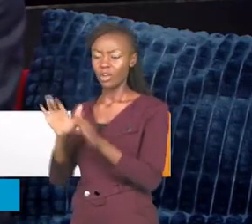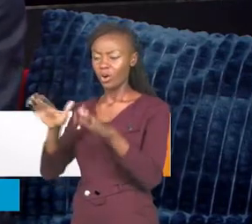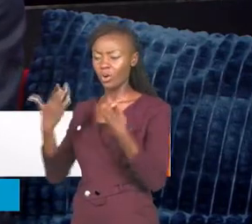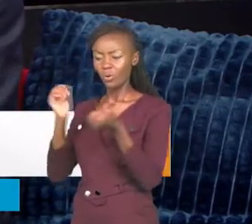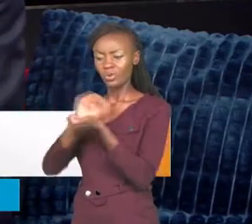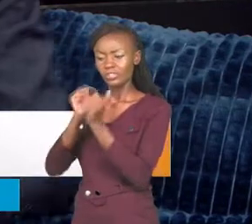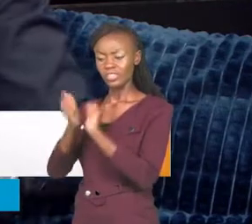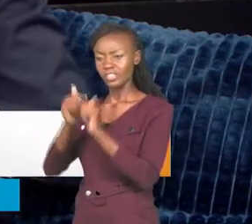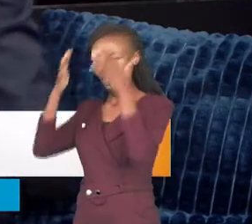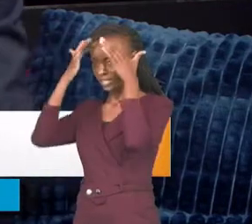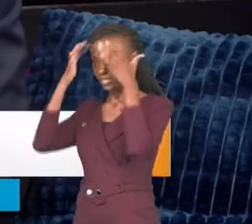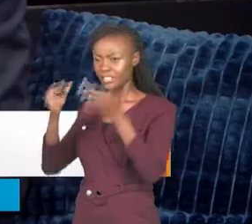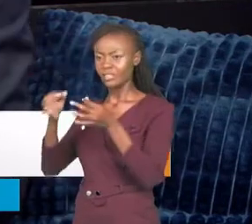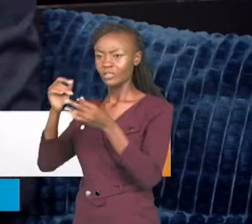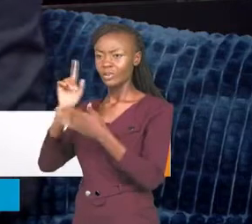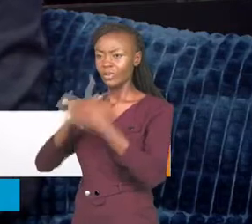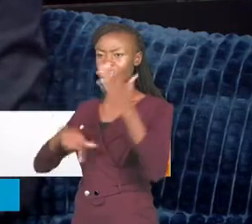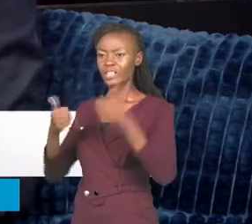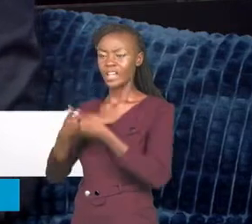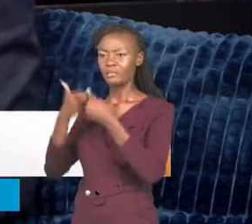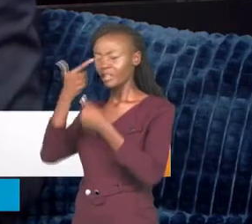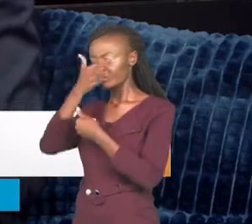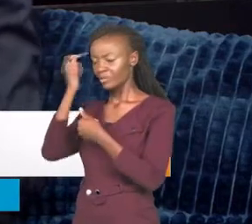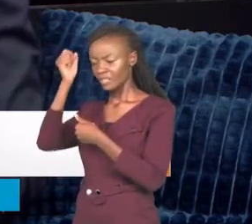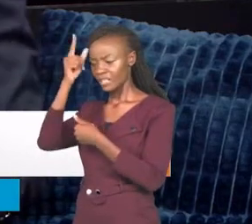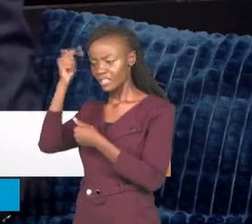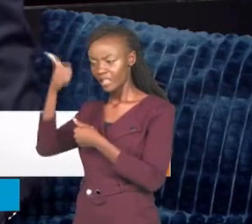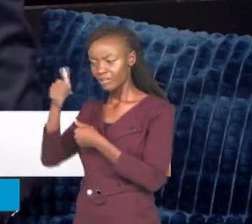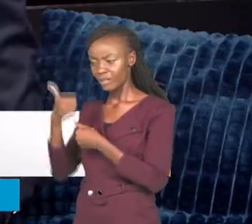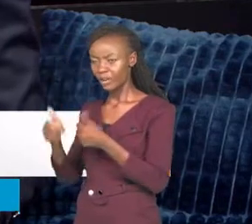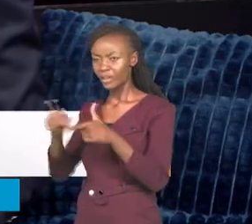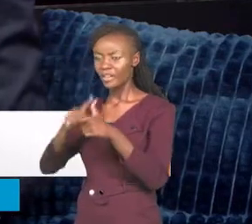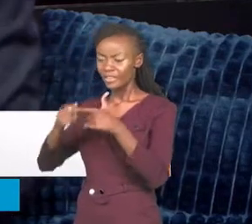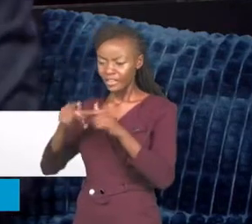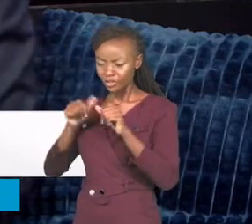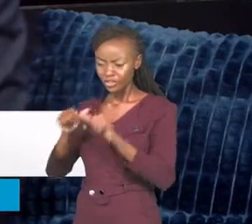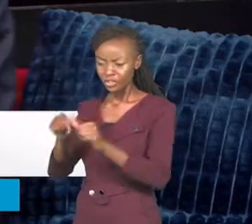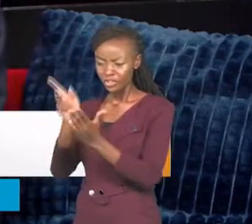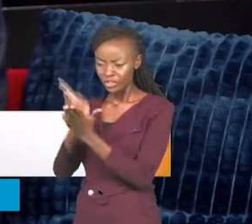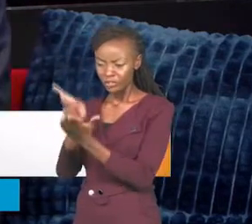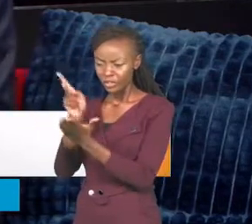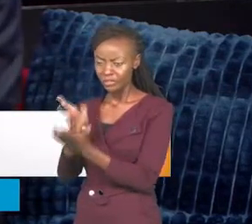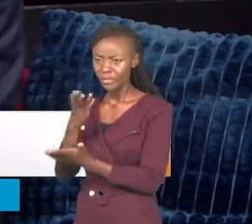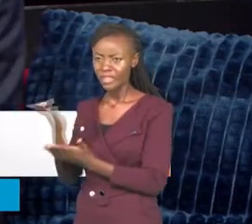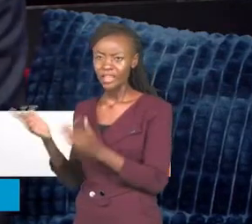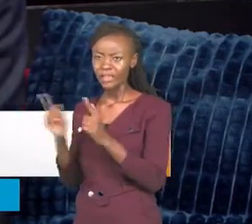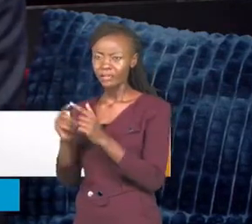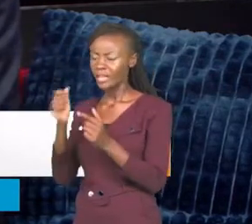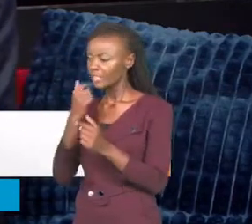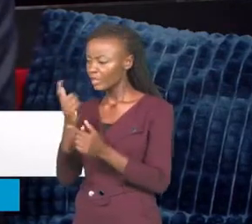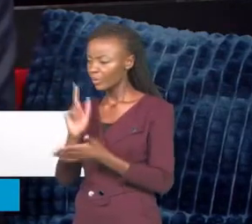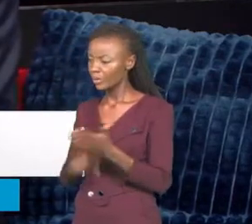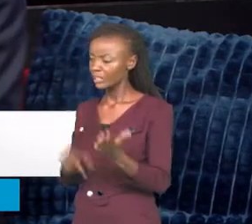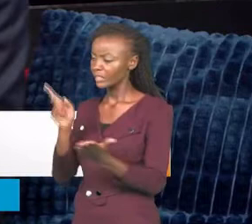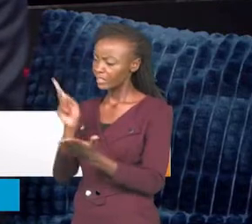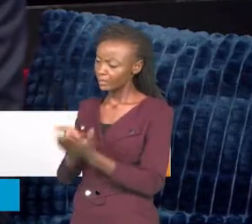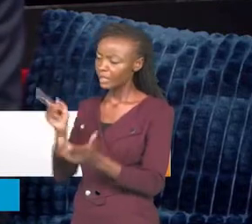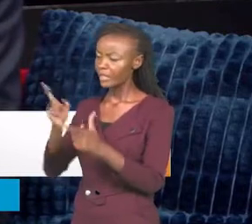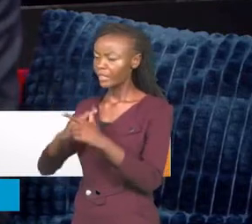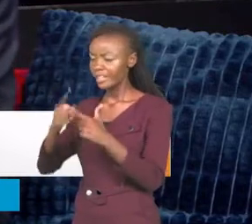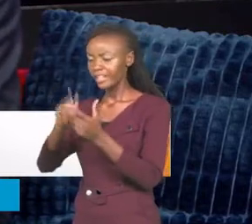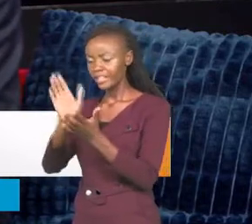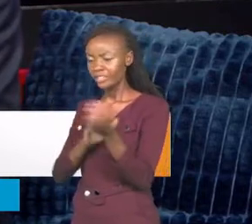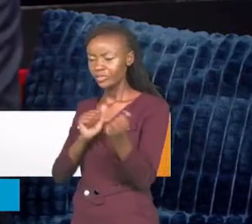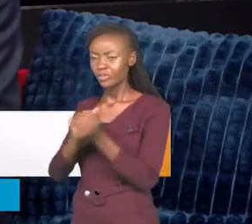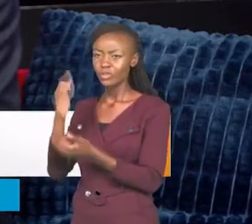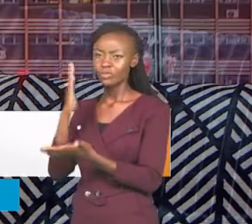decision? Is it, what is happening? Because you don't understand. And they keep on putting them there. Is it like a cartel is trying to say, we put it, we chuck it? There's a